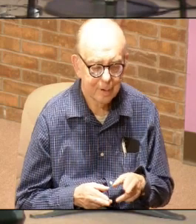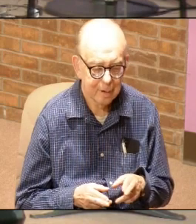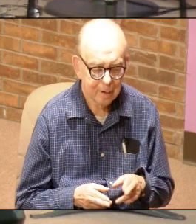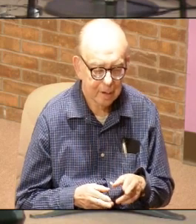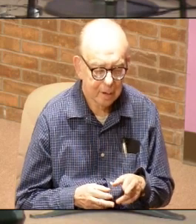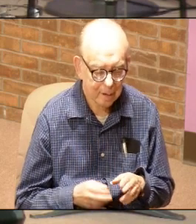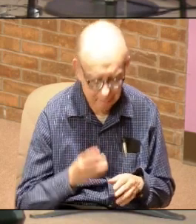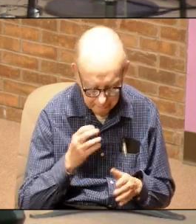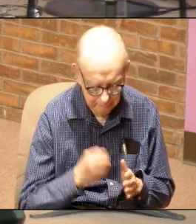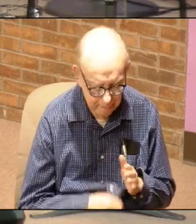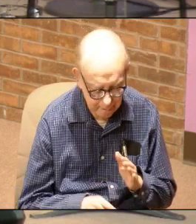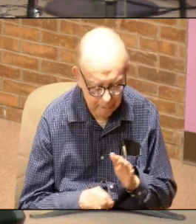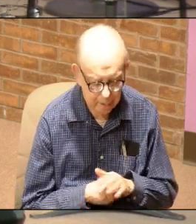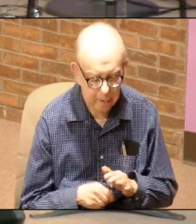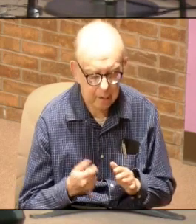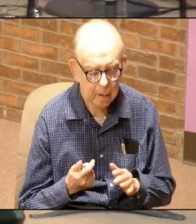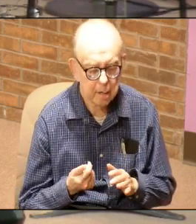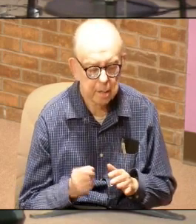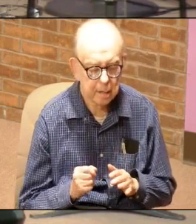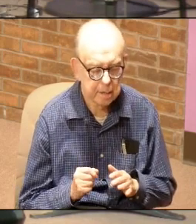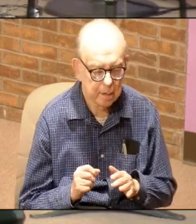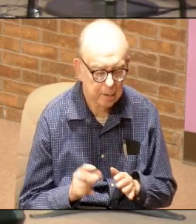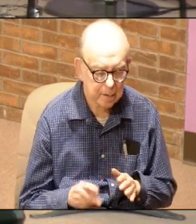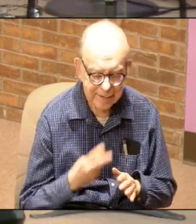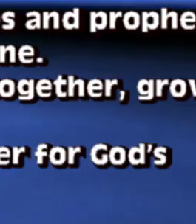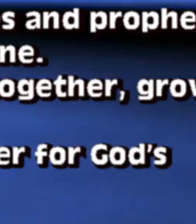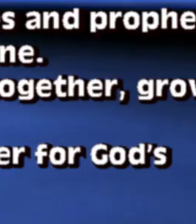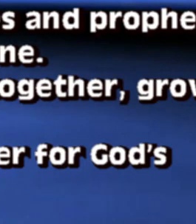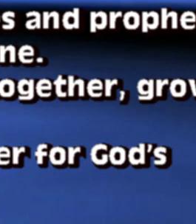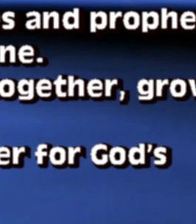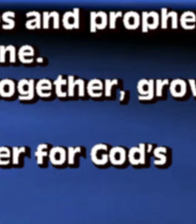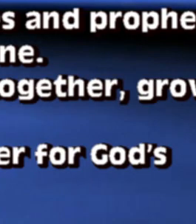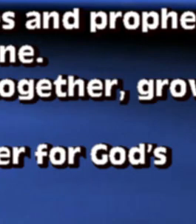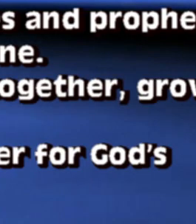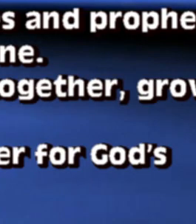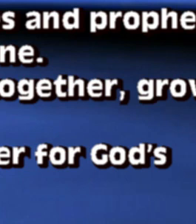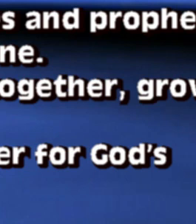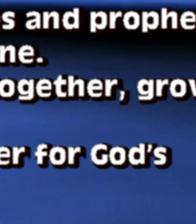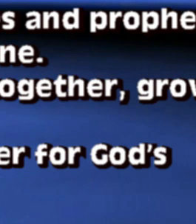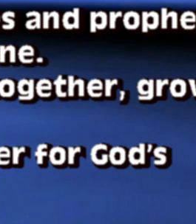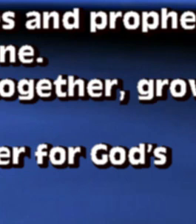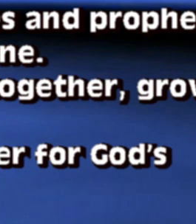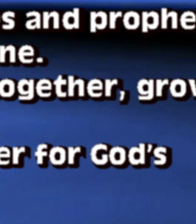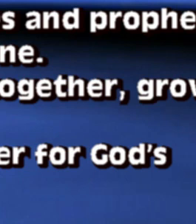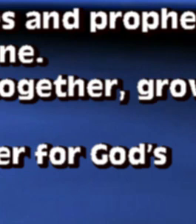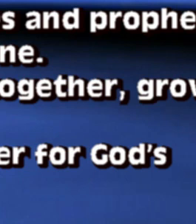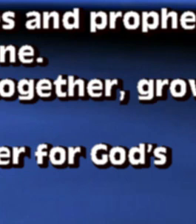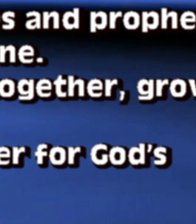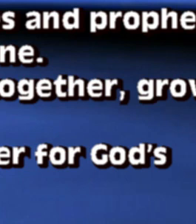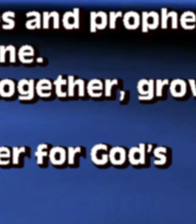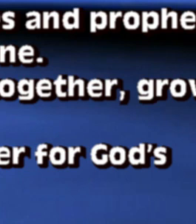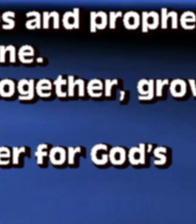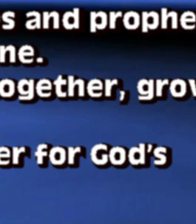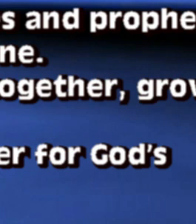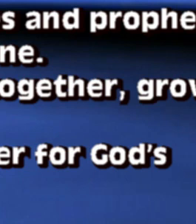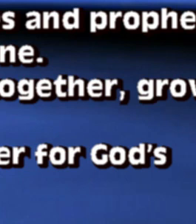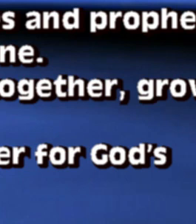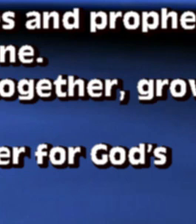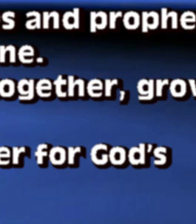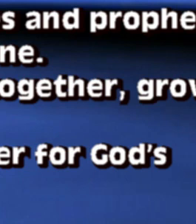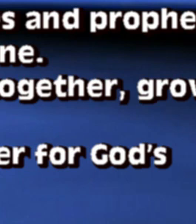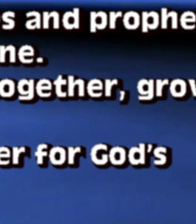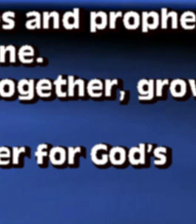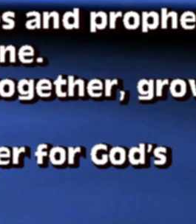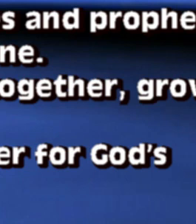Ephesians chapter 2, verses 19 to 22. Look at what he says. He says to us this. So then you are no longer